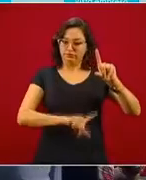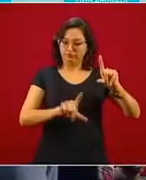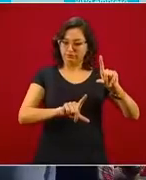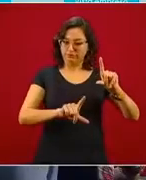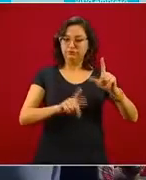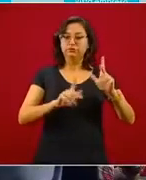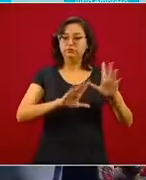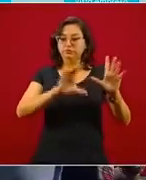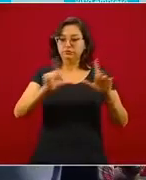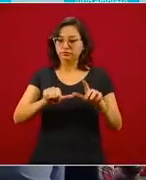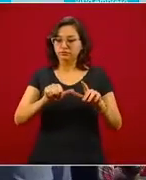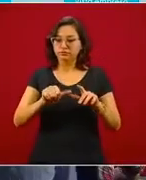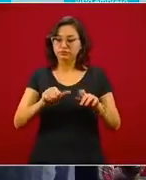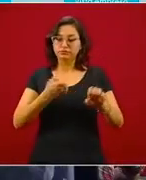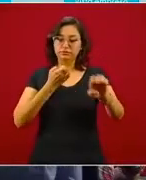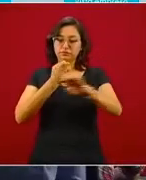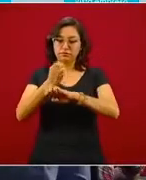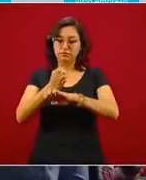states,